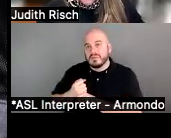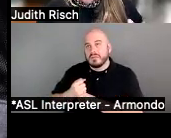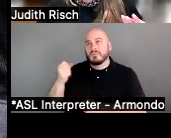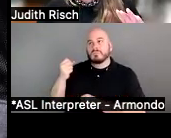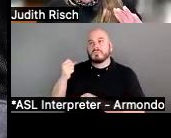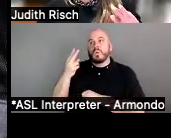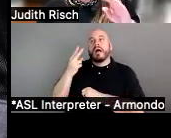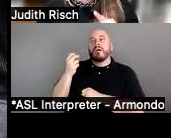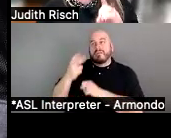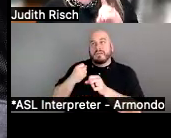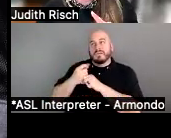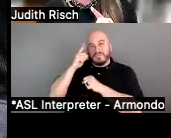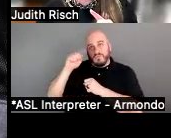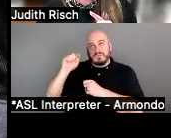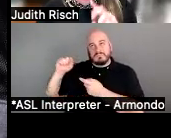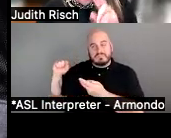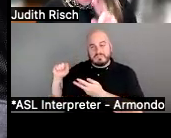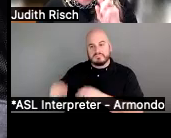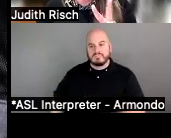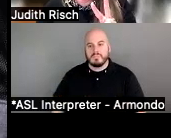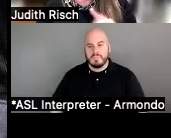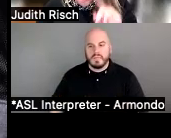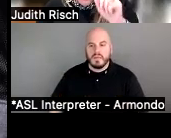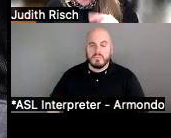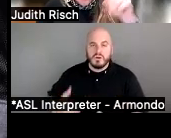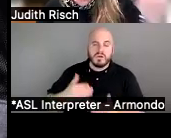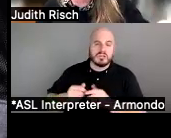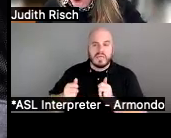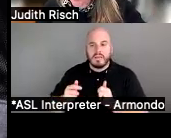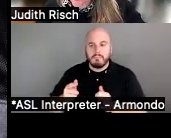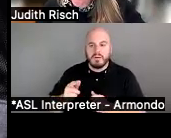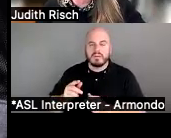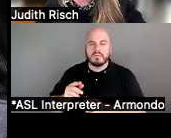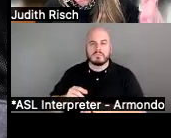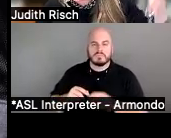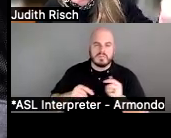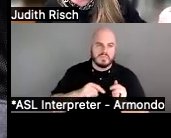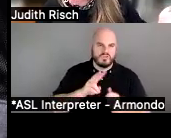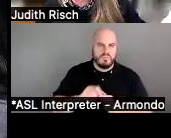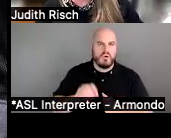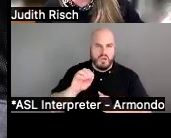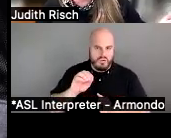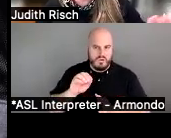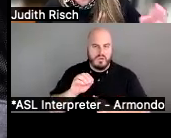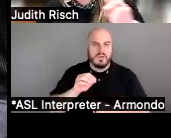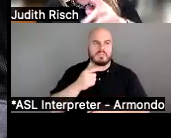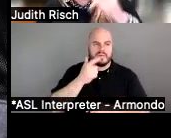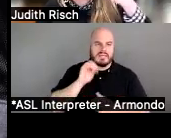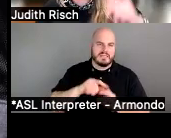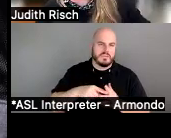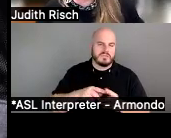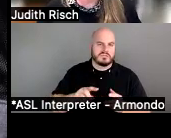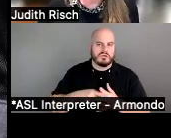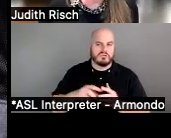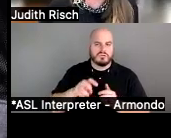cases. And they're actually in pretty good shape, except for two things. They're at WCAG 2.0, because that's when they started their journey, and they missed